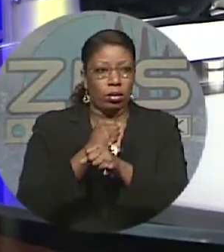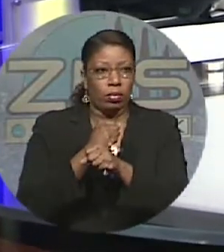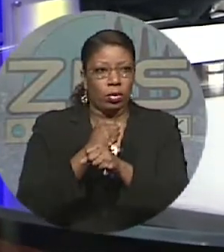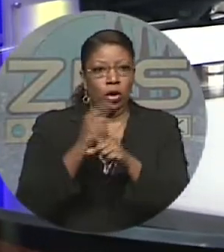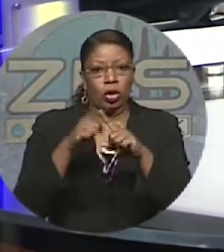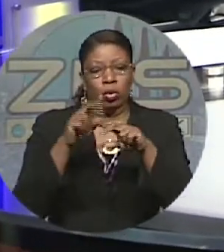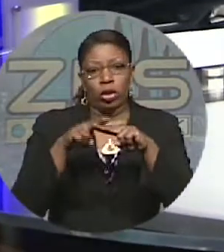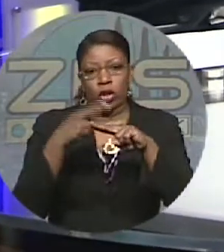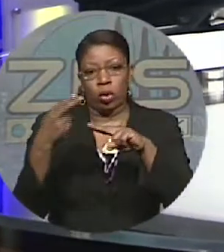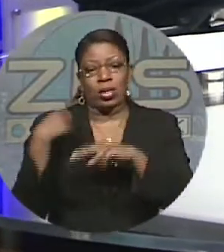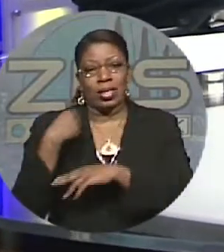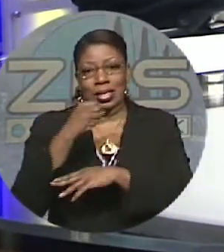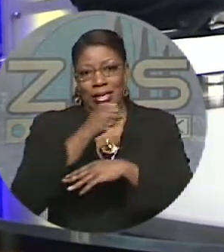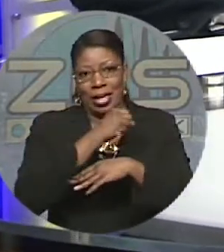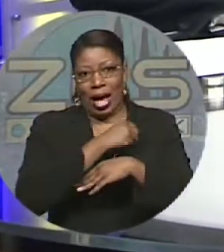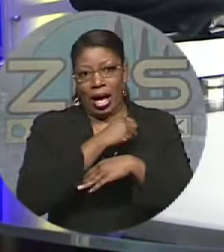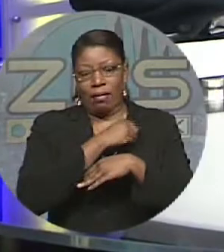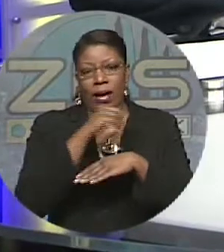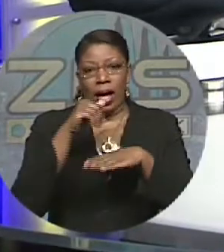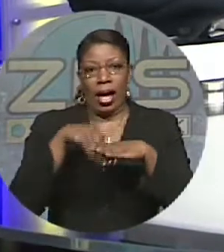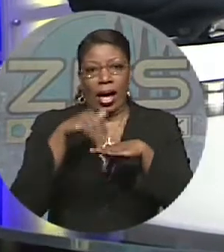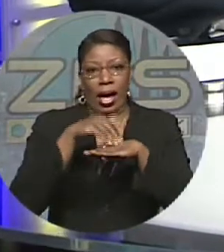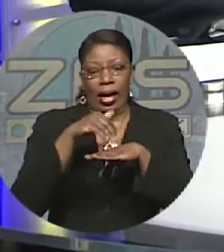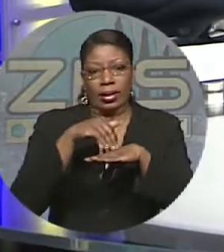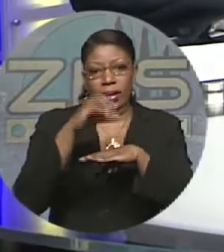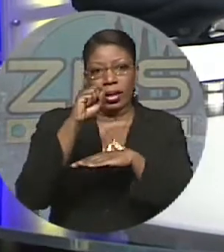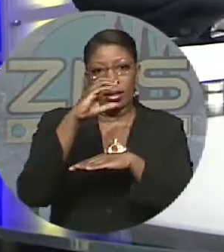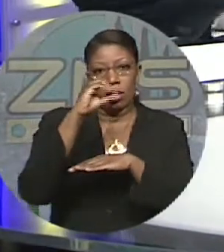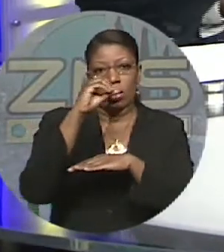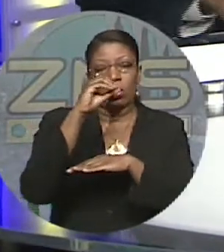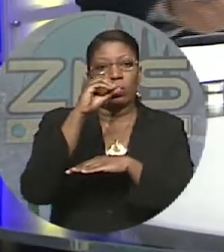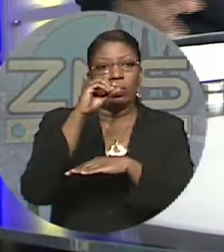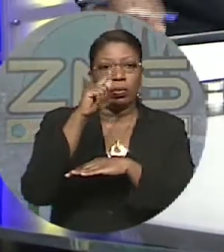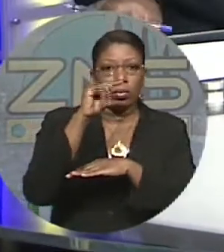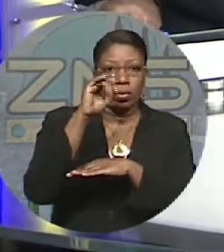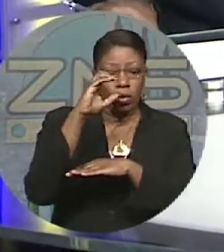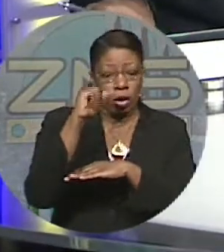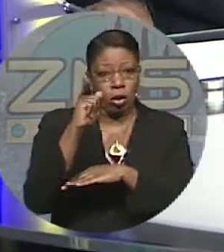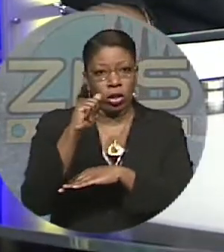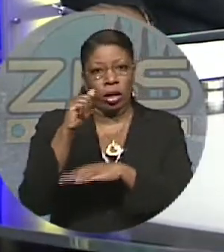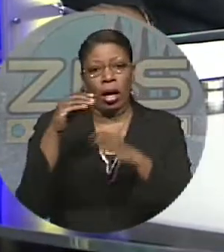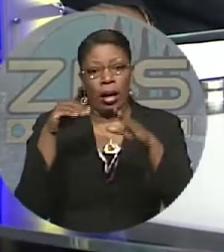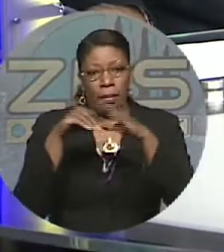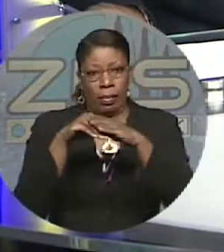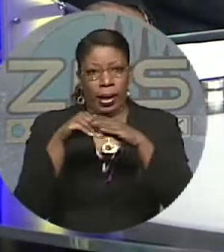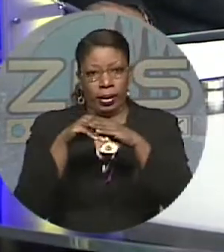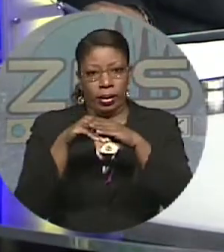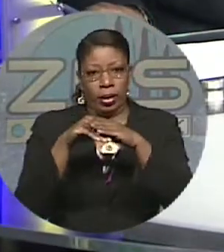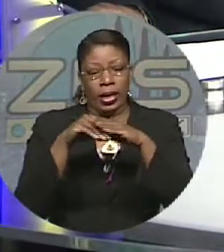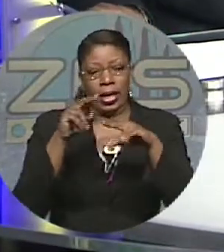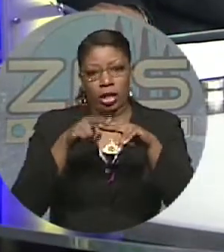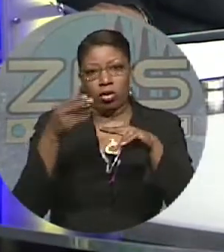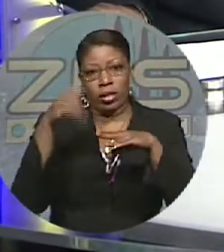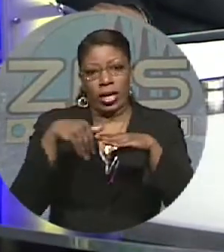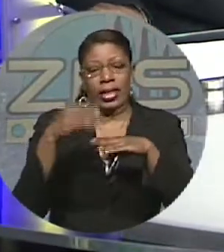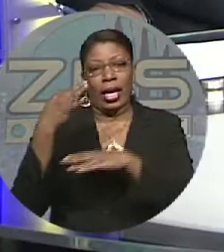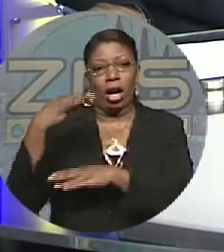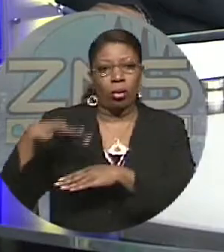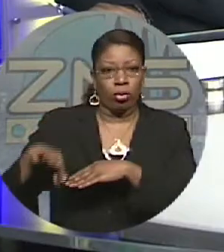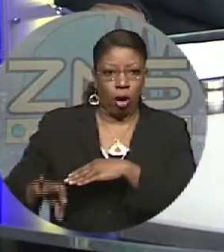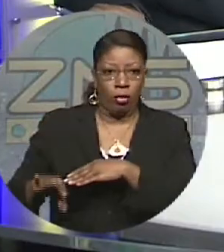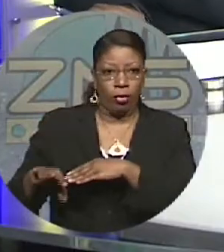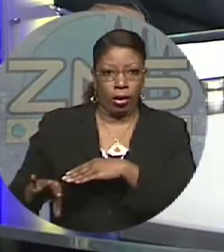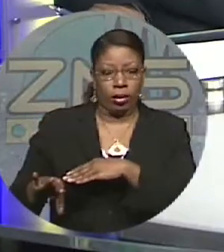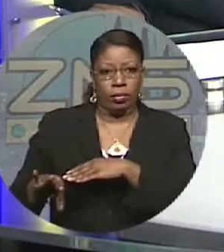at Scotiabank was made after the bank recently posted a decline in profits. Our Clint Watson joins us live in studio tonight with the